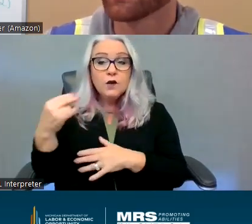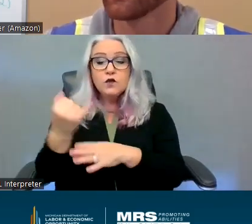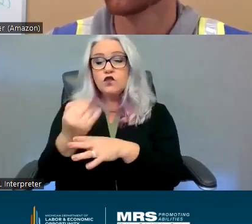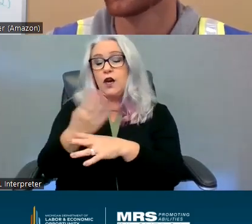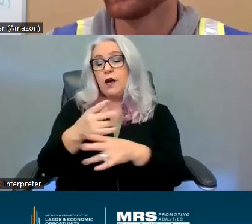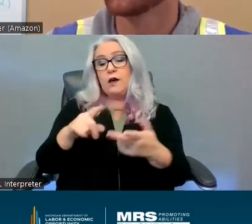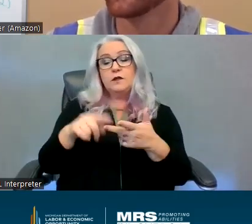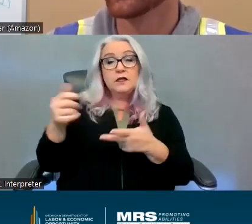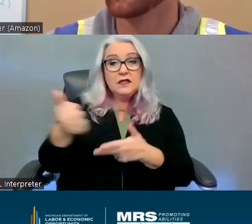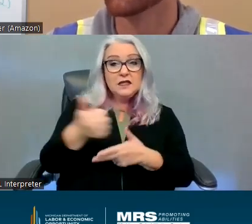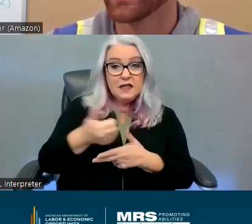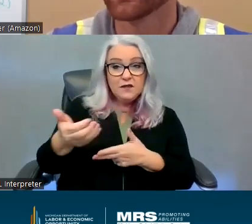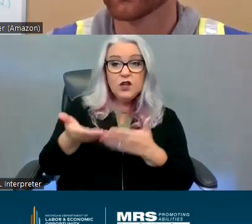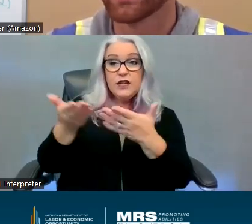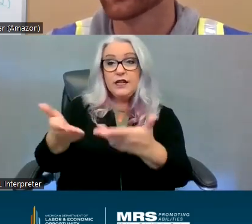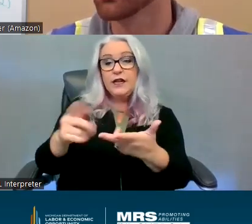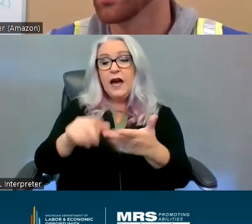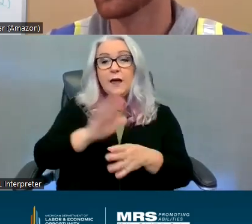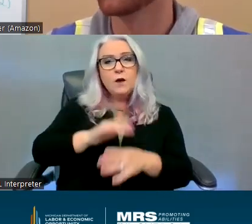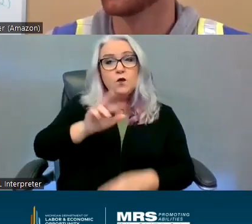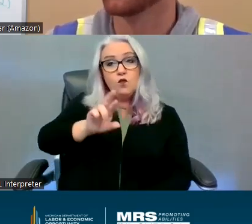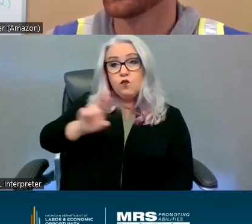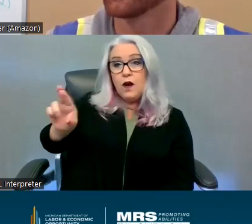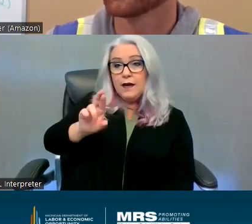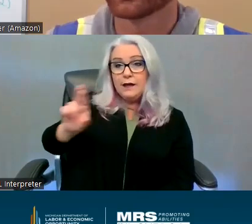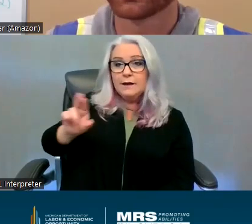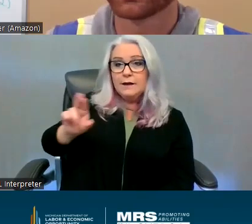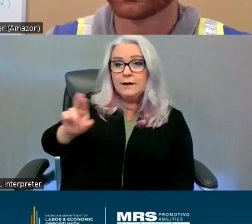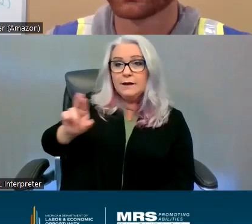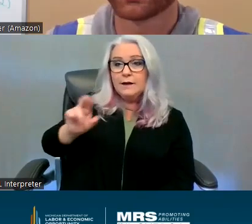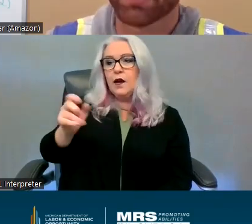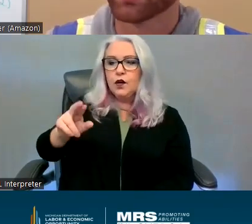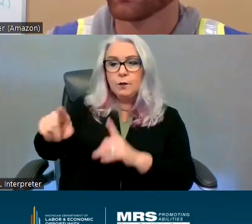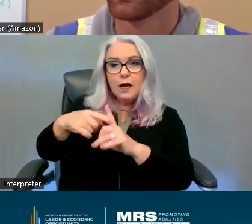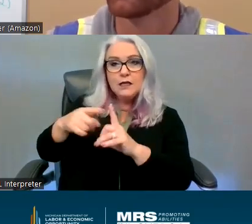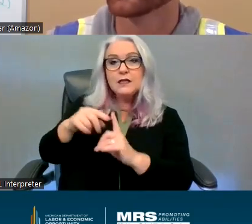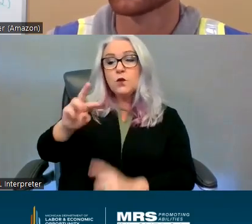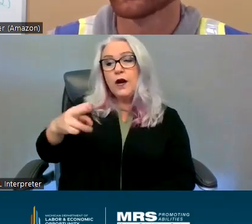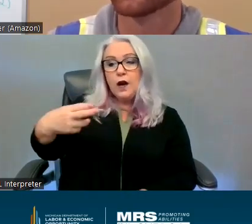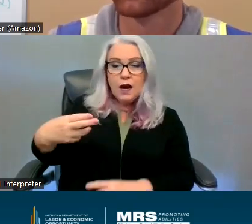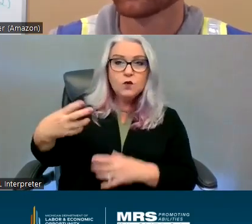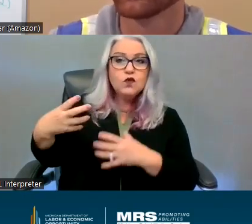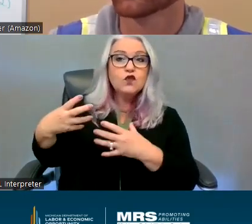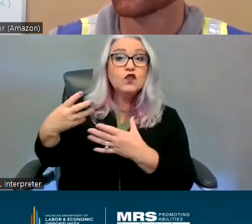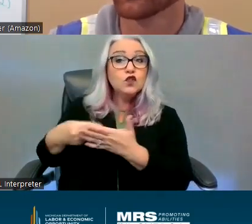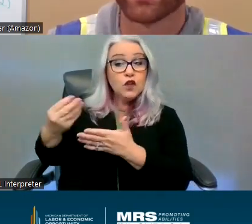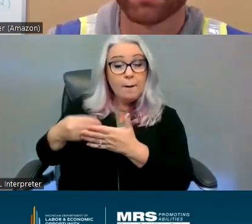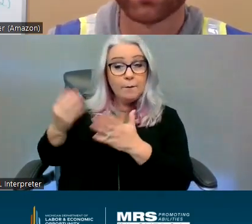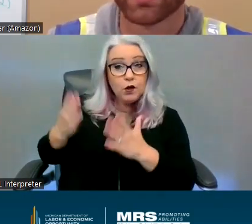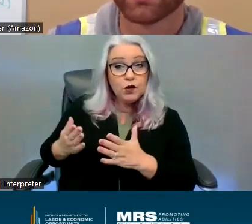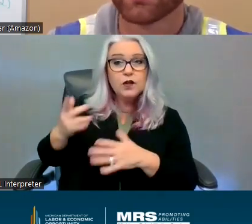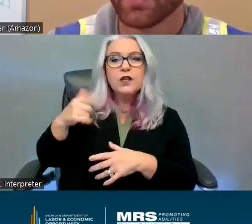delivery XL, sortation center. On the right, there's Lockers Plus, warehouse shopper, things like that. So discover